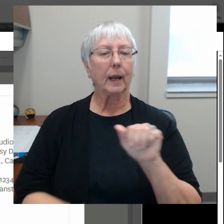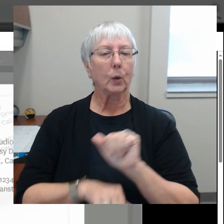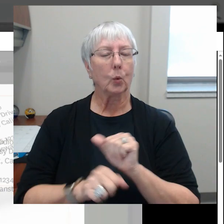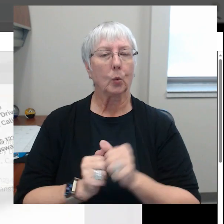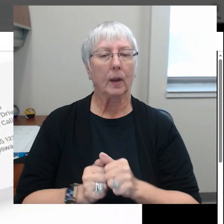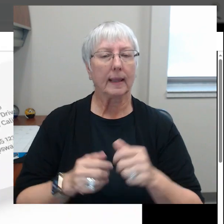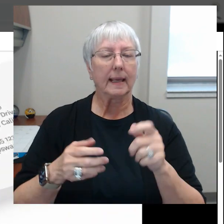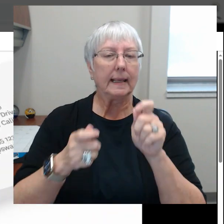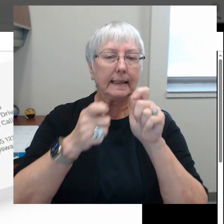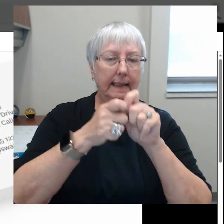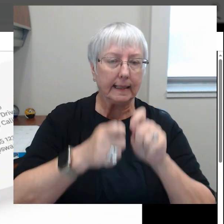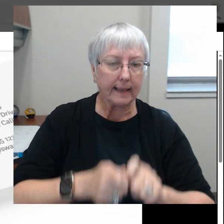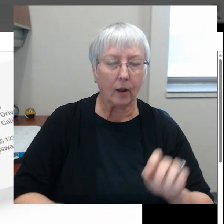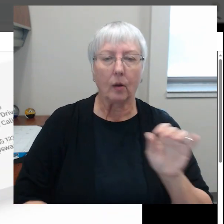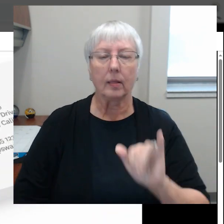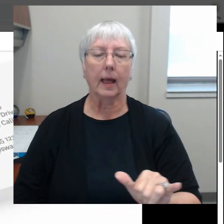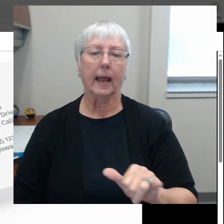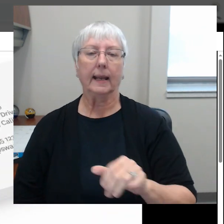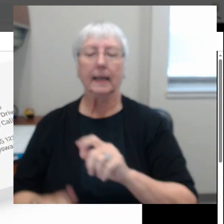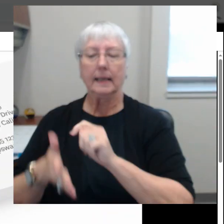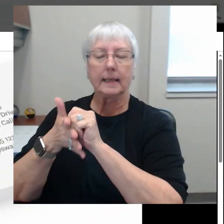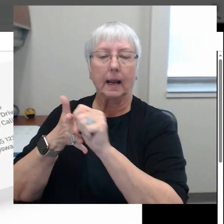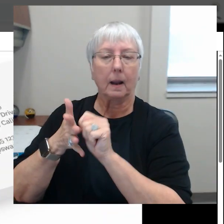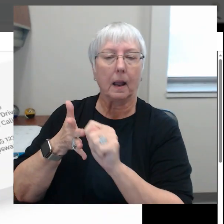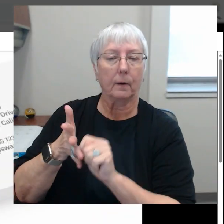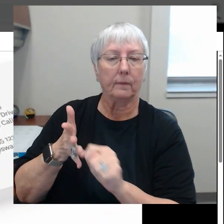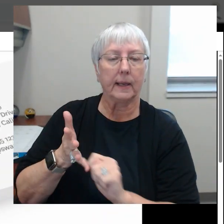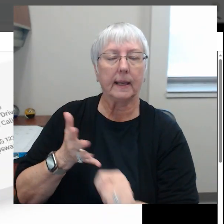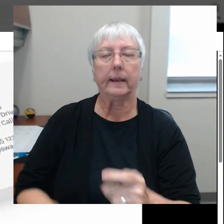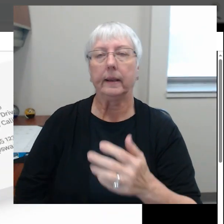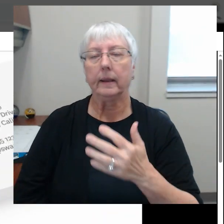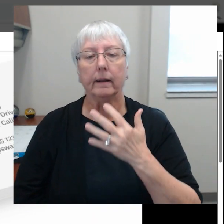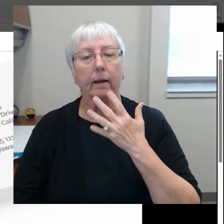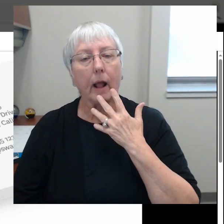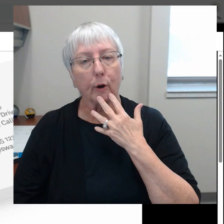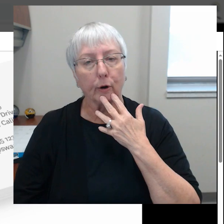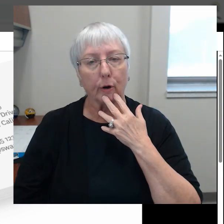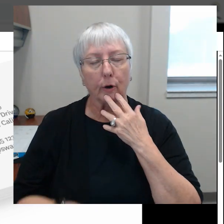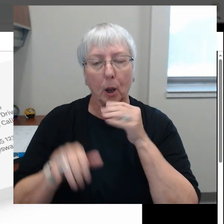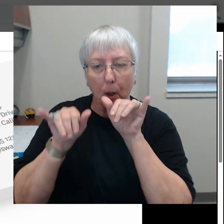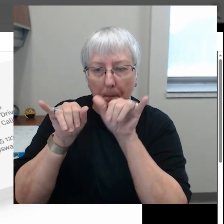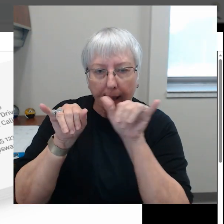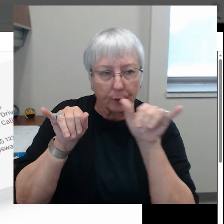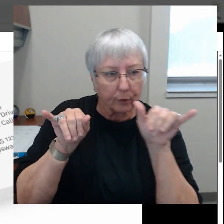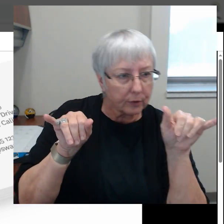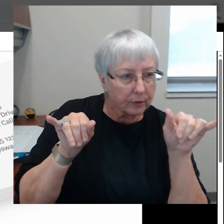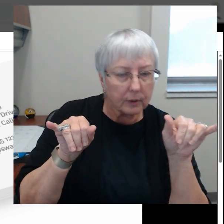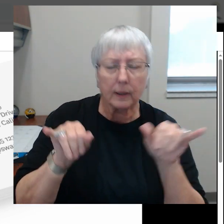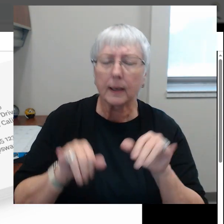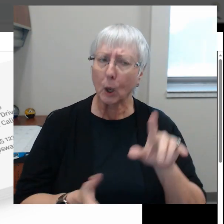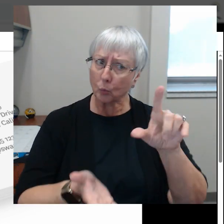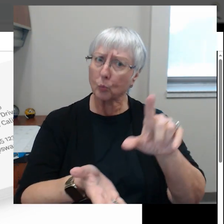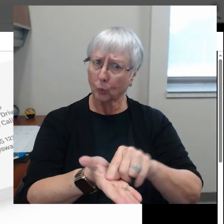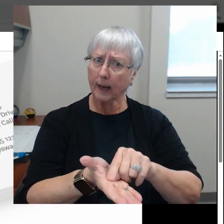pattern. Make sure to print the layouts out and look at them together. It's tempting